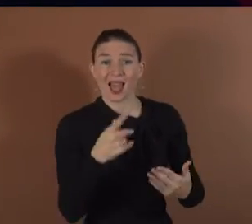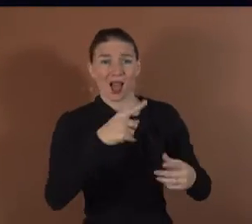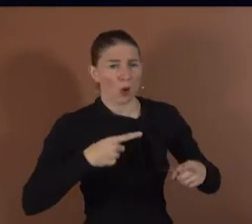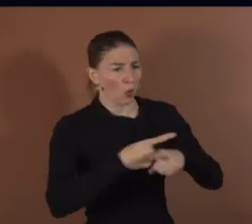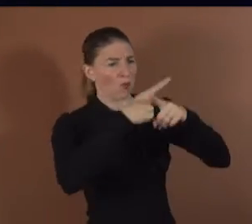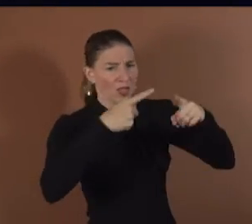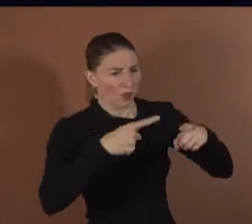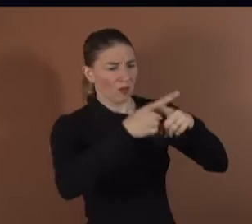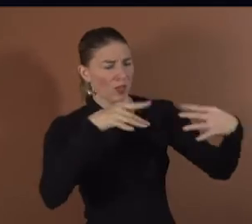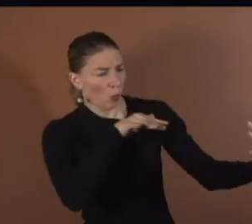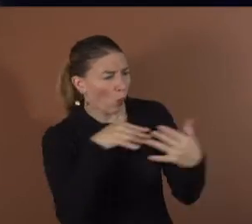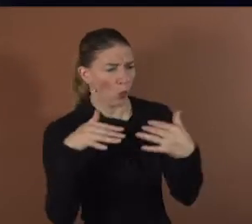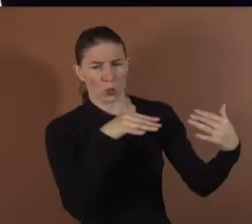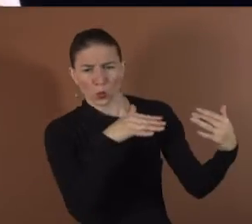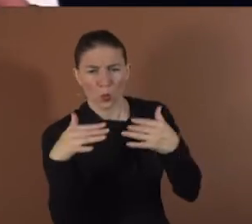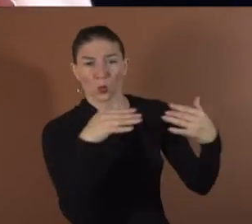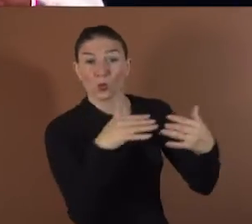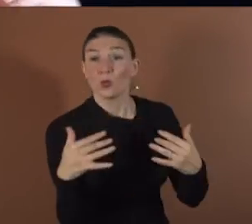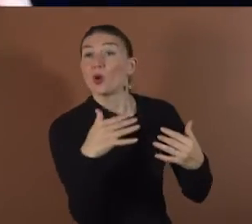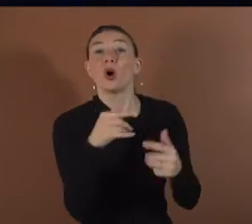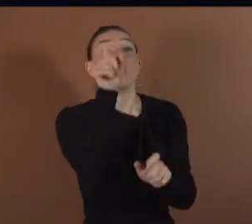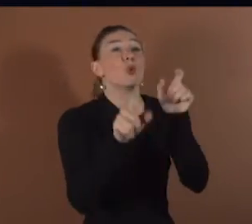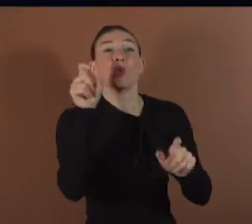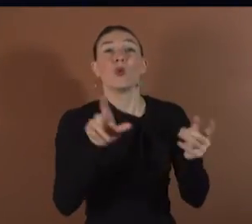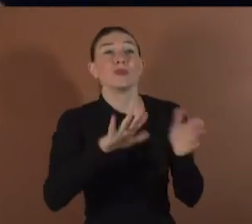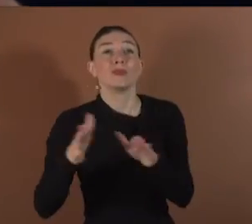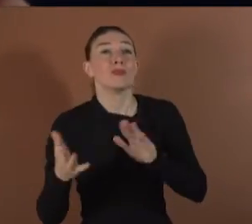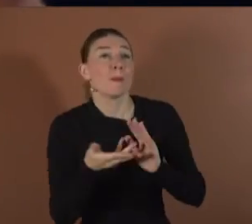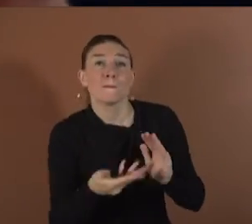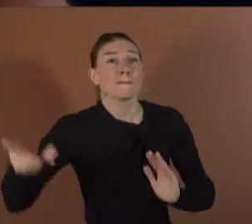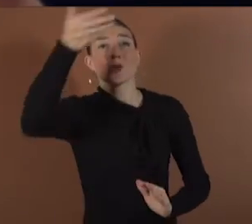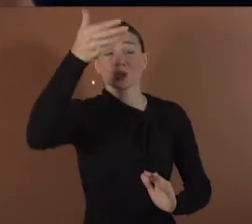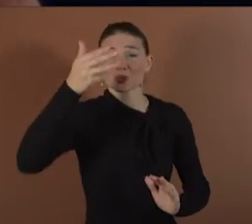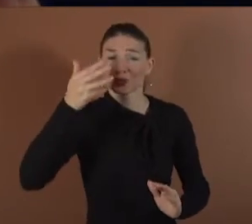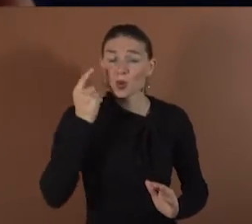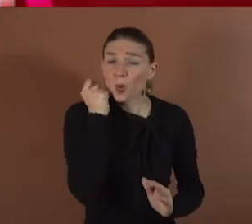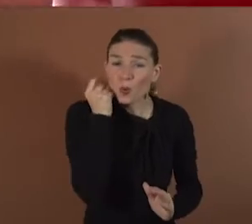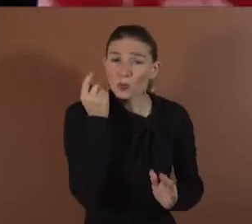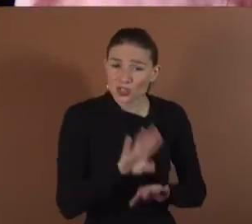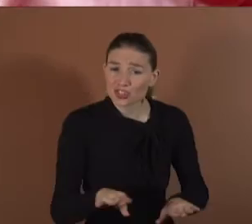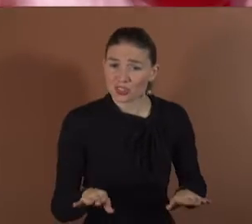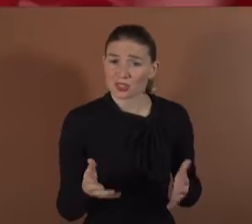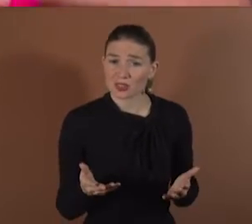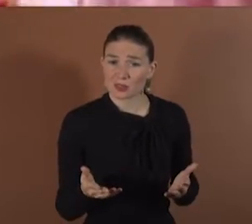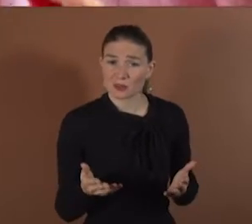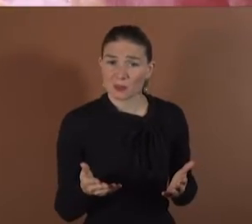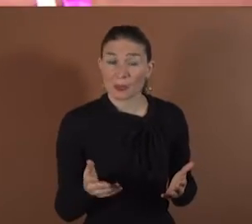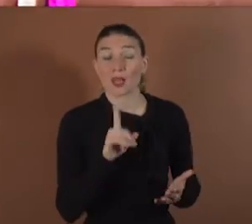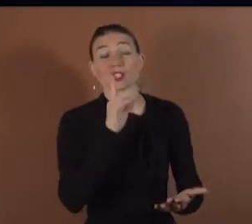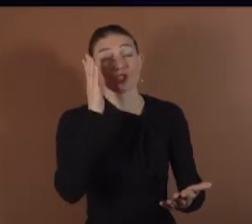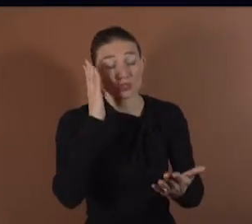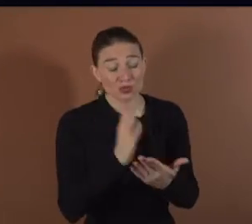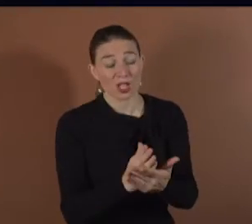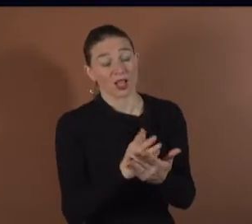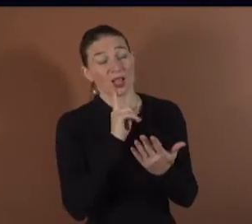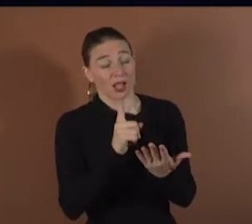there is conflict and war, women and children are most disproportionately affected. So we have to understand this as a totally